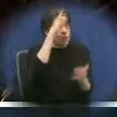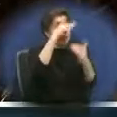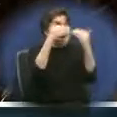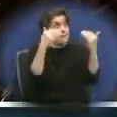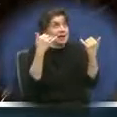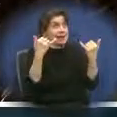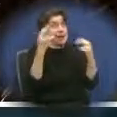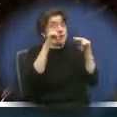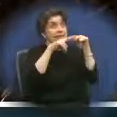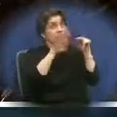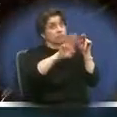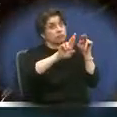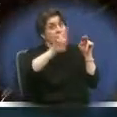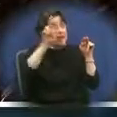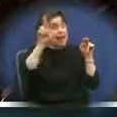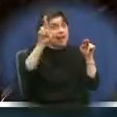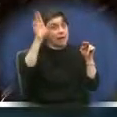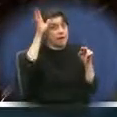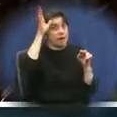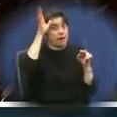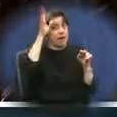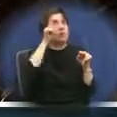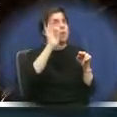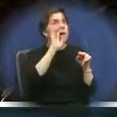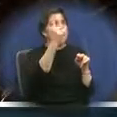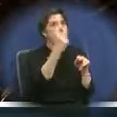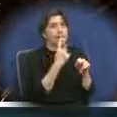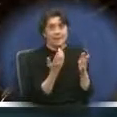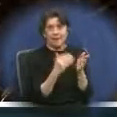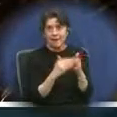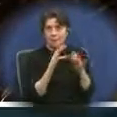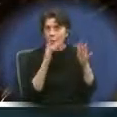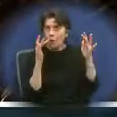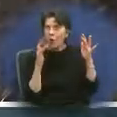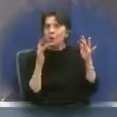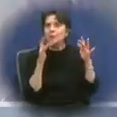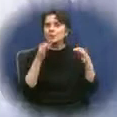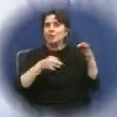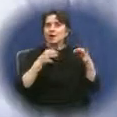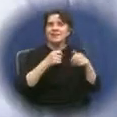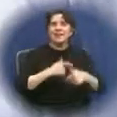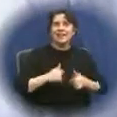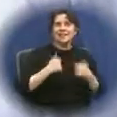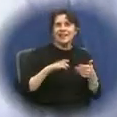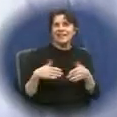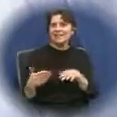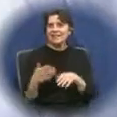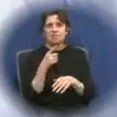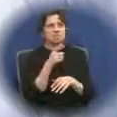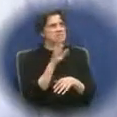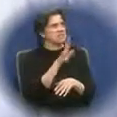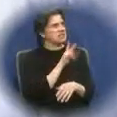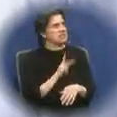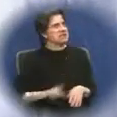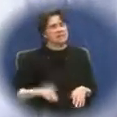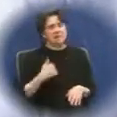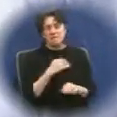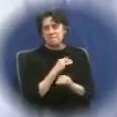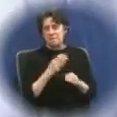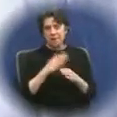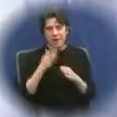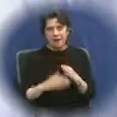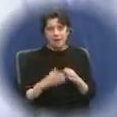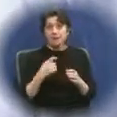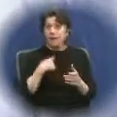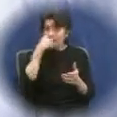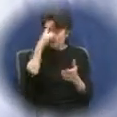seated at the right hand of the Father. He will come again in glory to judge the living and the dead, and his kingdom will have no end. I believe in